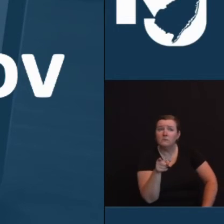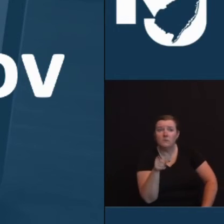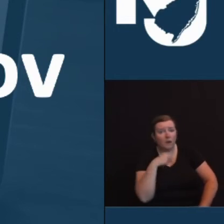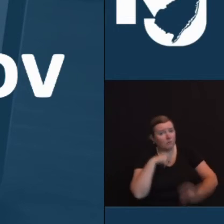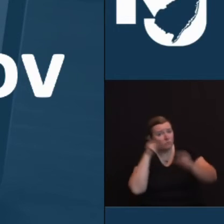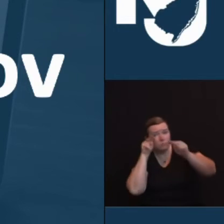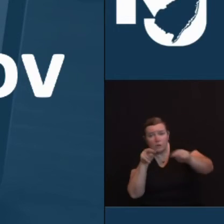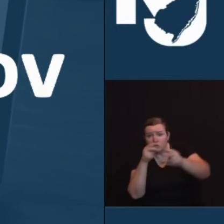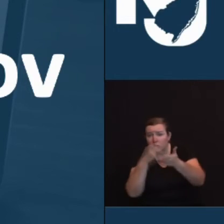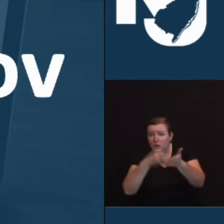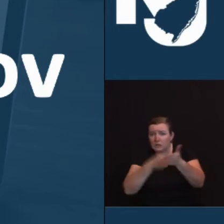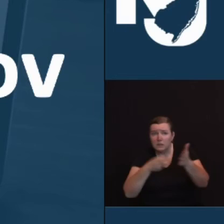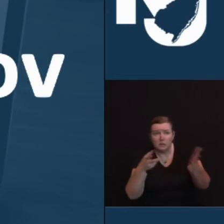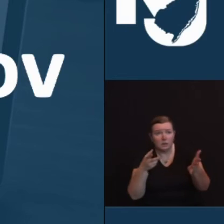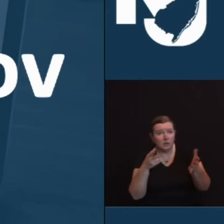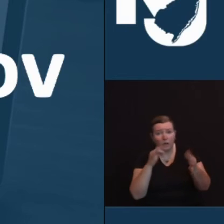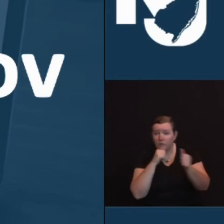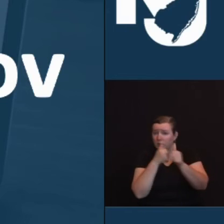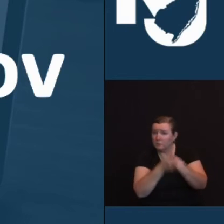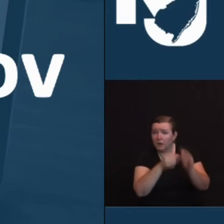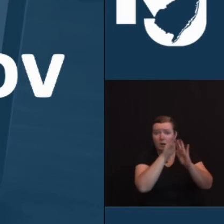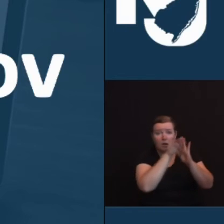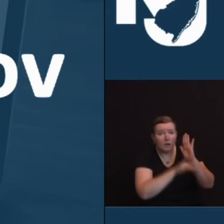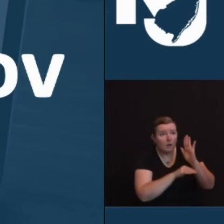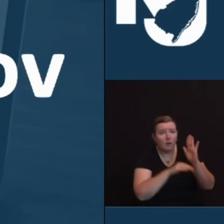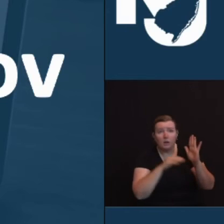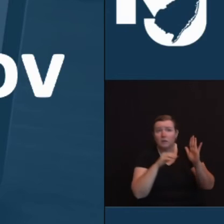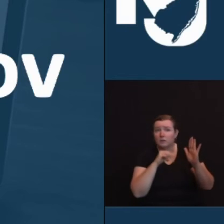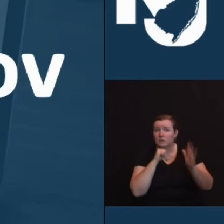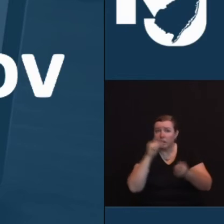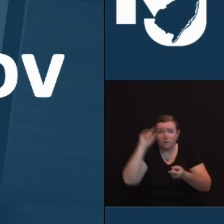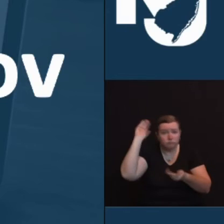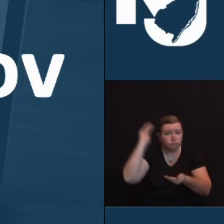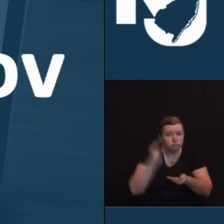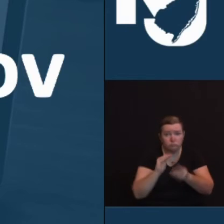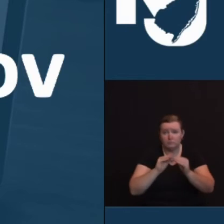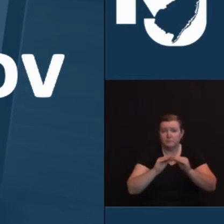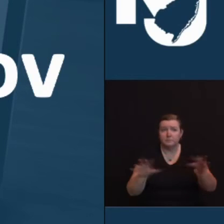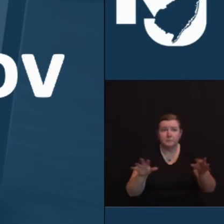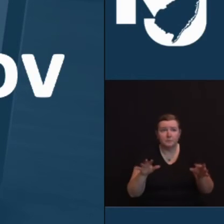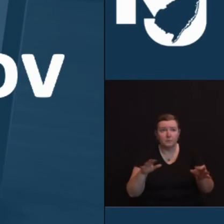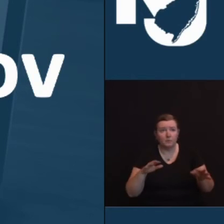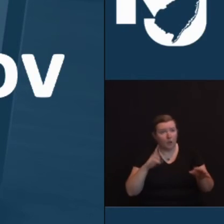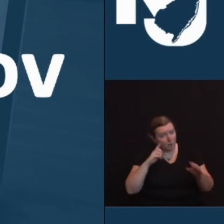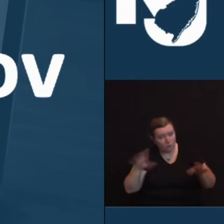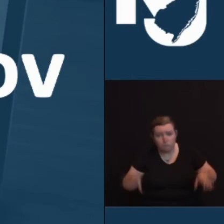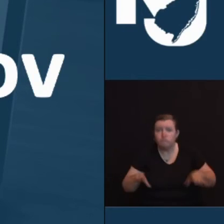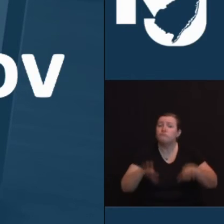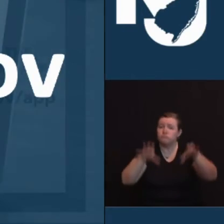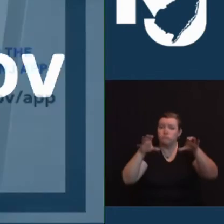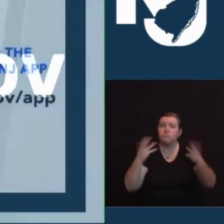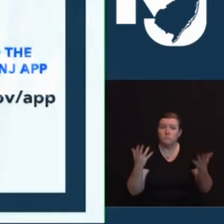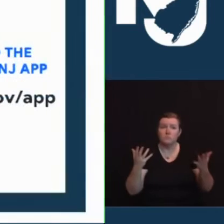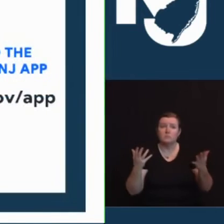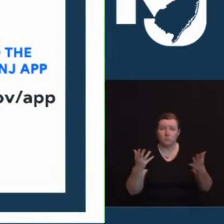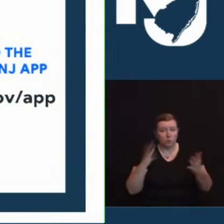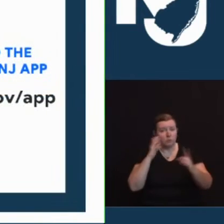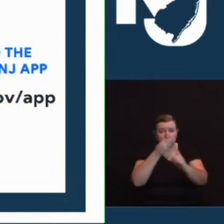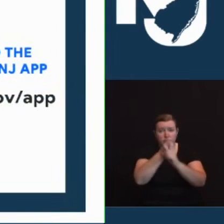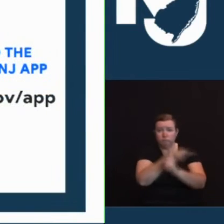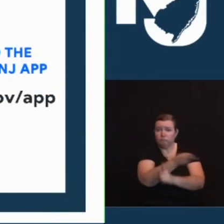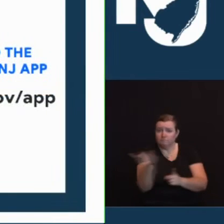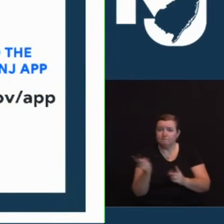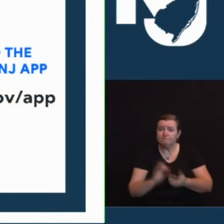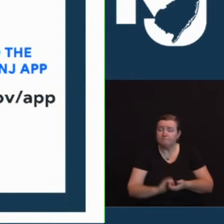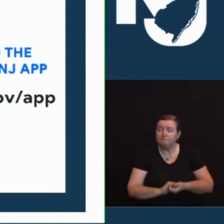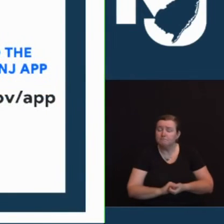better compliance and lower levels of infection, we will take action. Now listen, for all these reasons, I urge you also to we haven't said this in a couple of